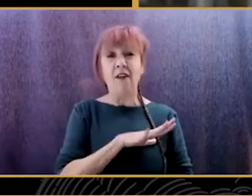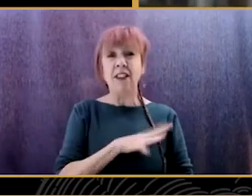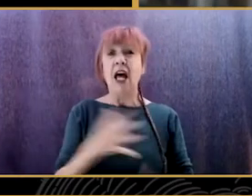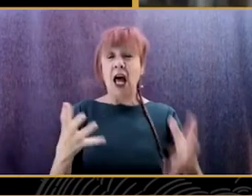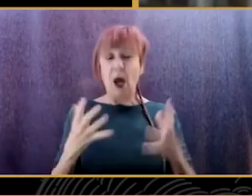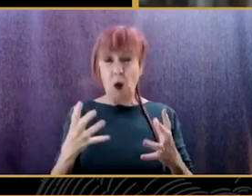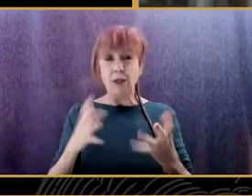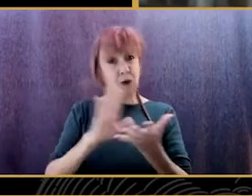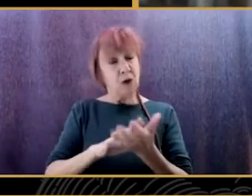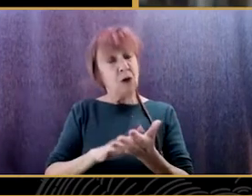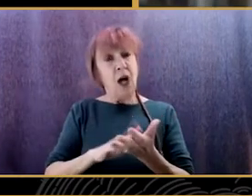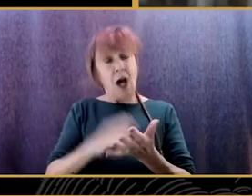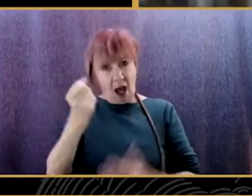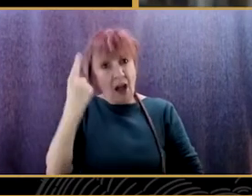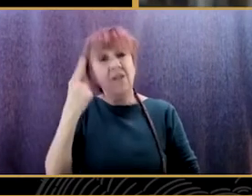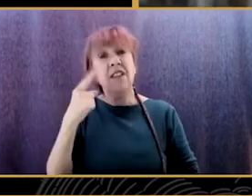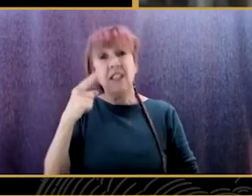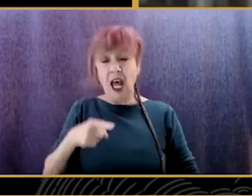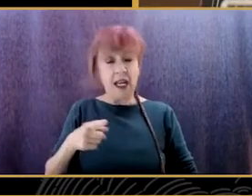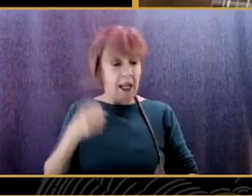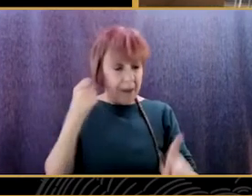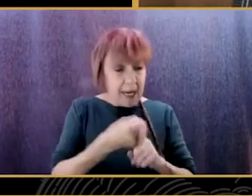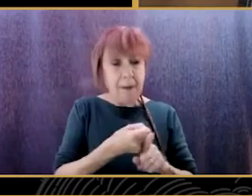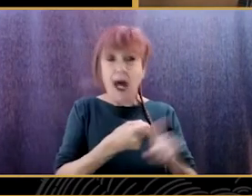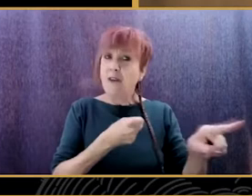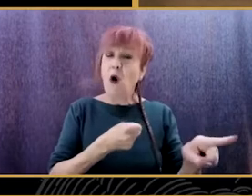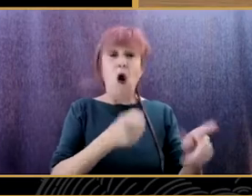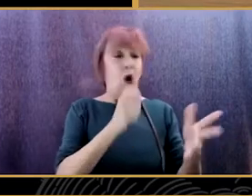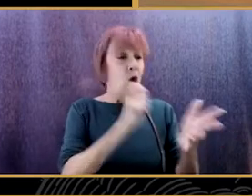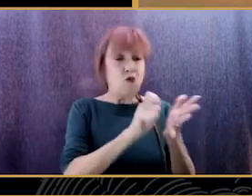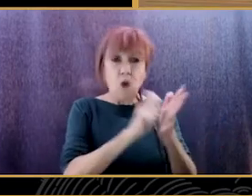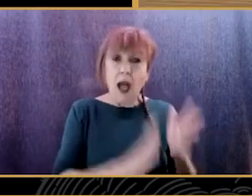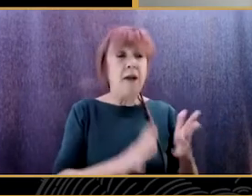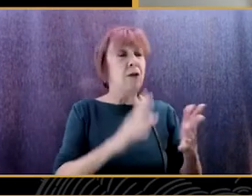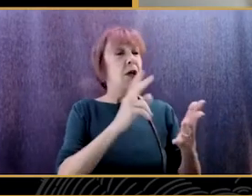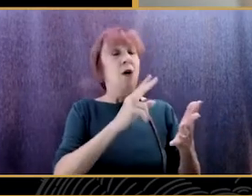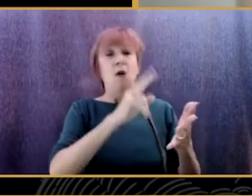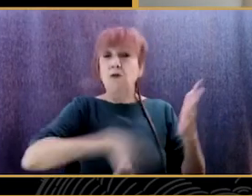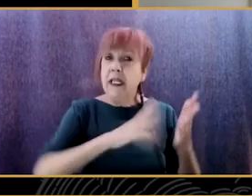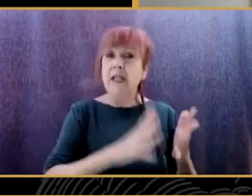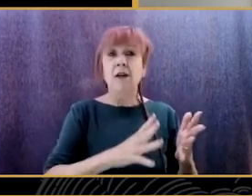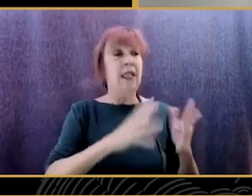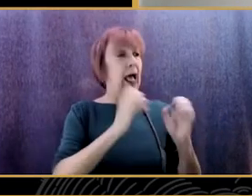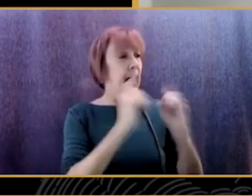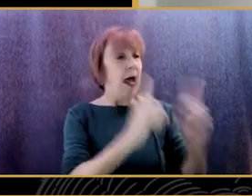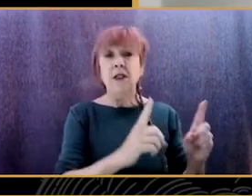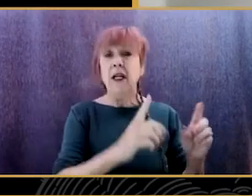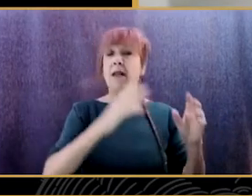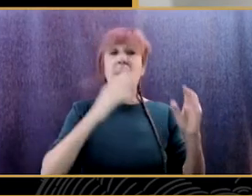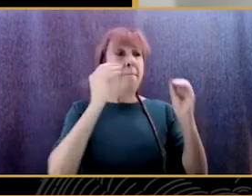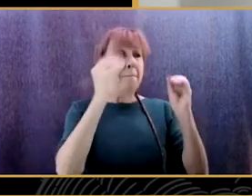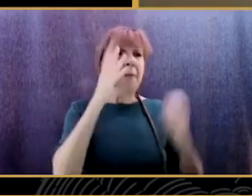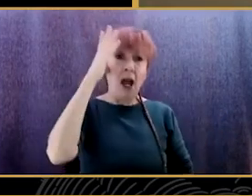and want to acknowledge the toll it has taken on writers, readers, educators, parents, and the many